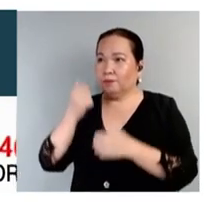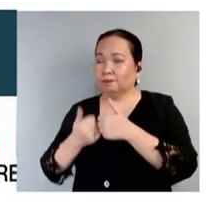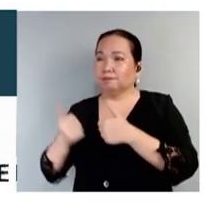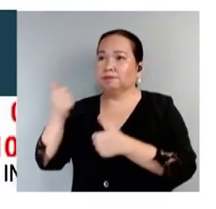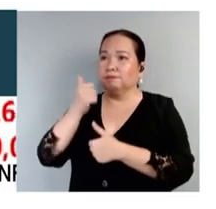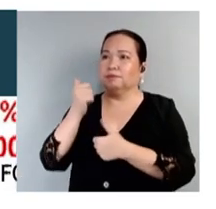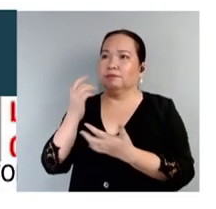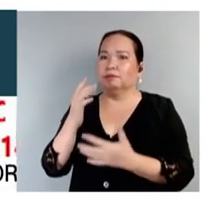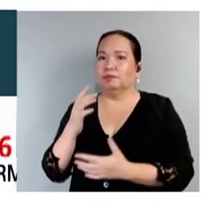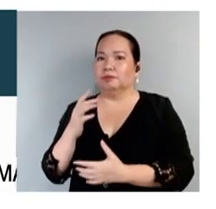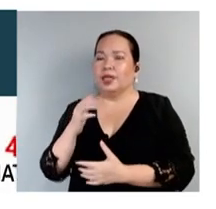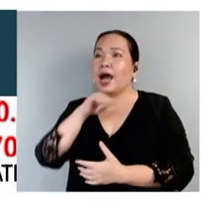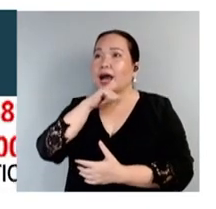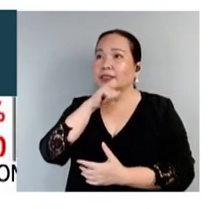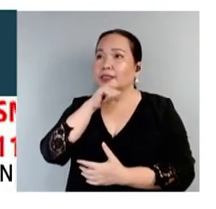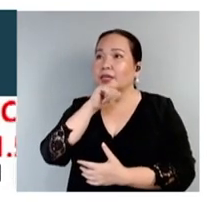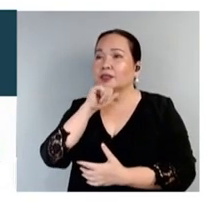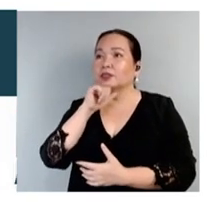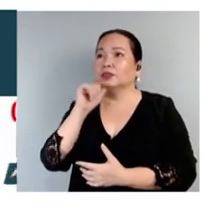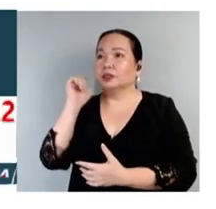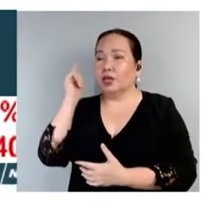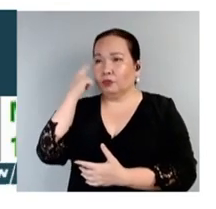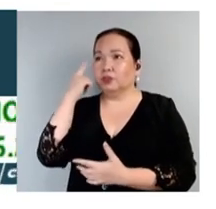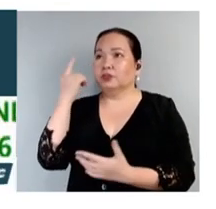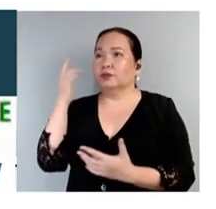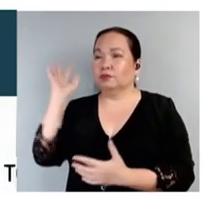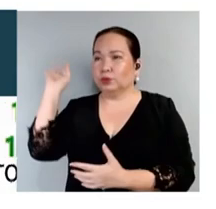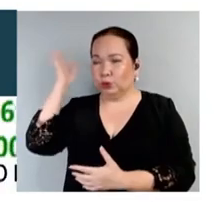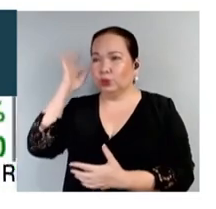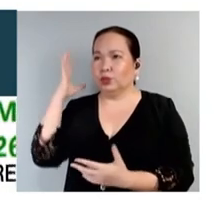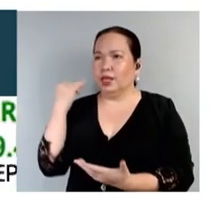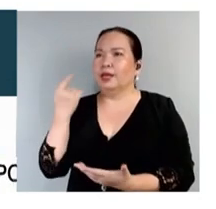government rather, and faculty member of the Ateneo School of Government.